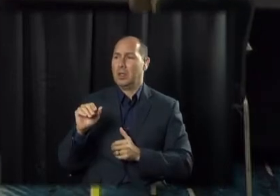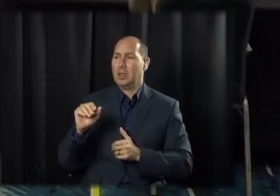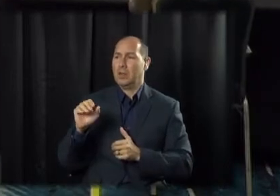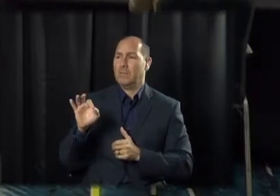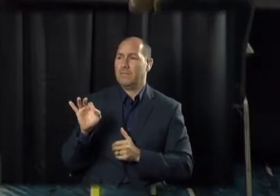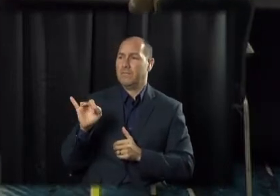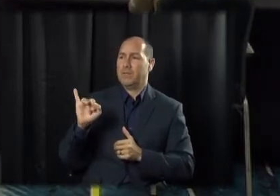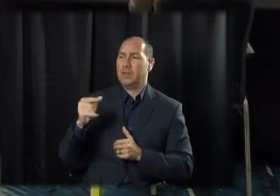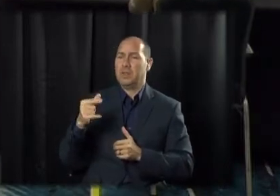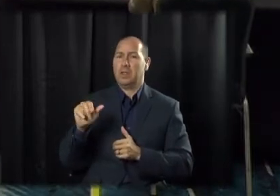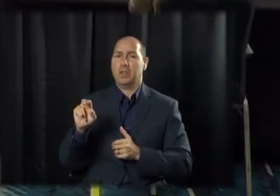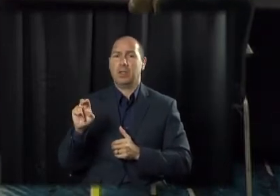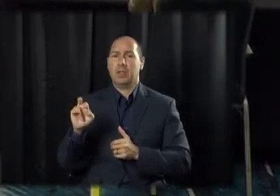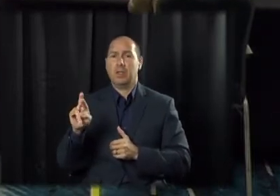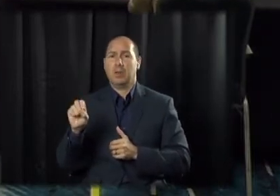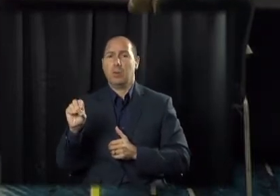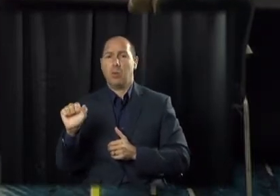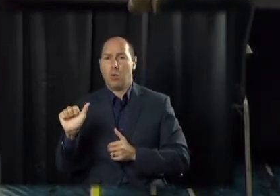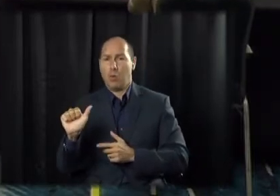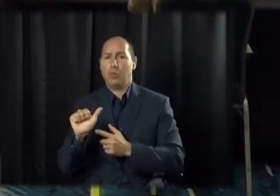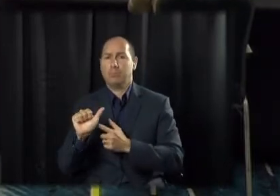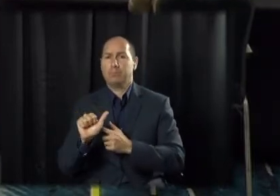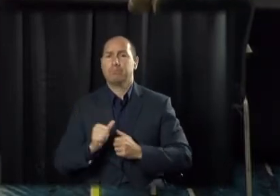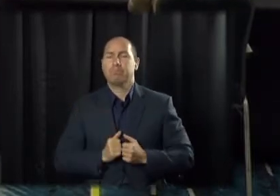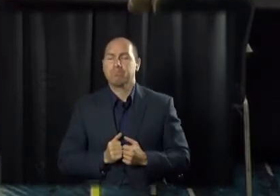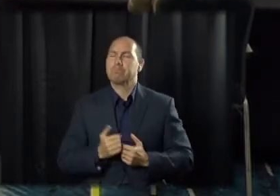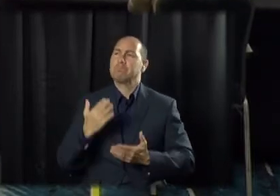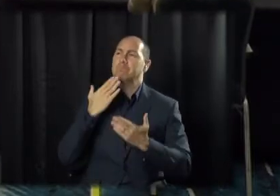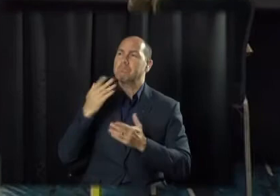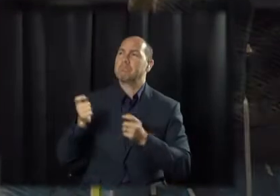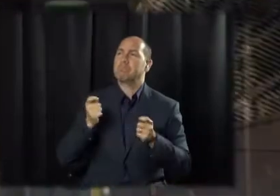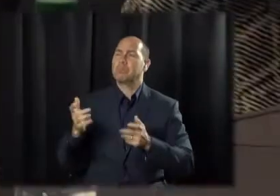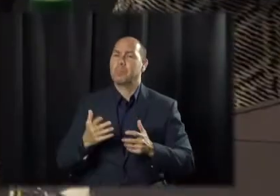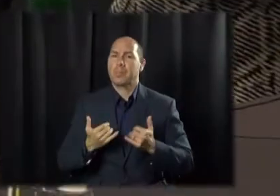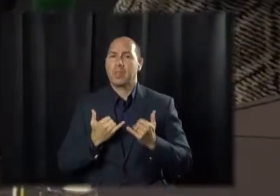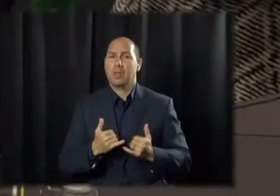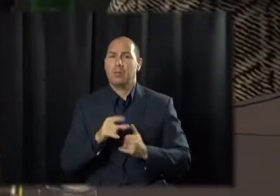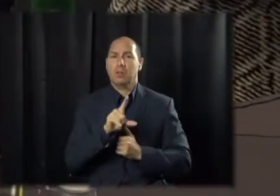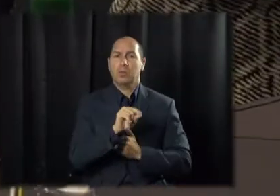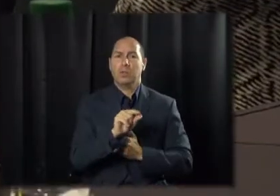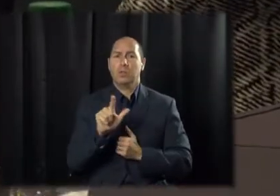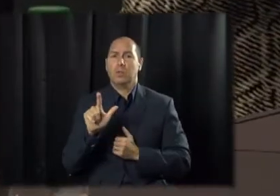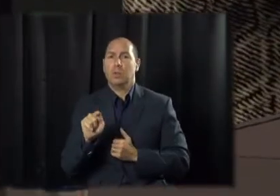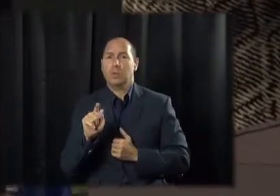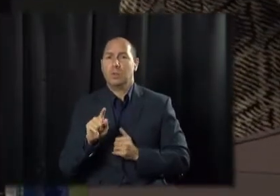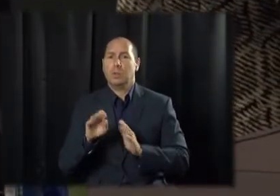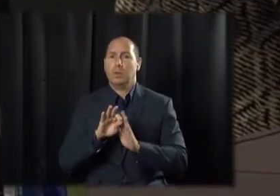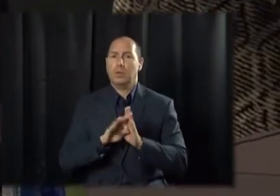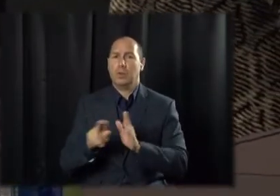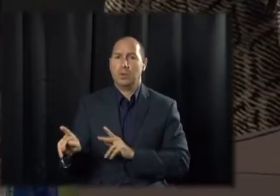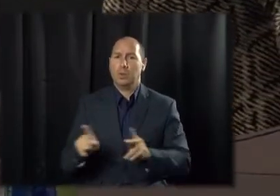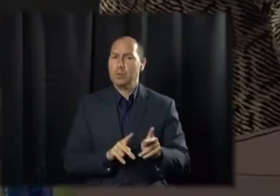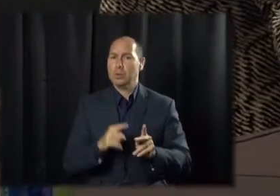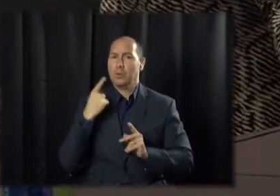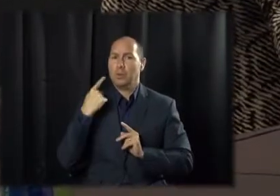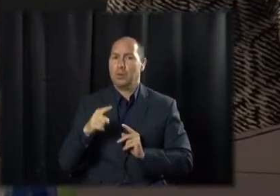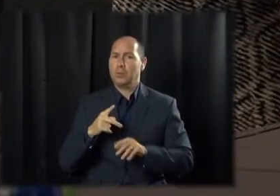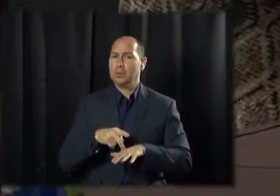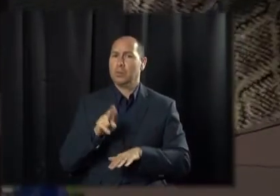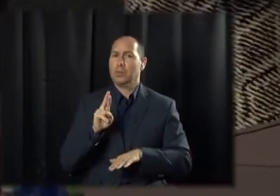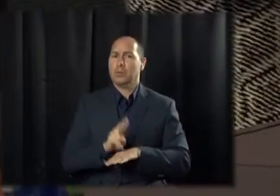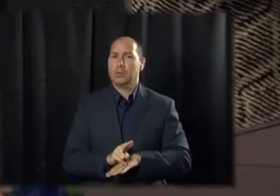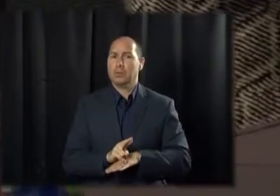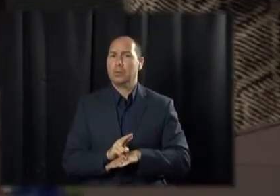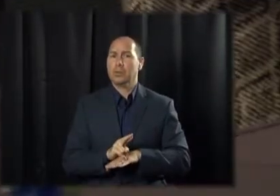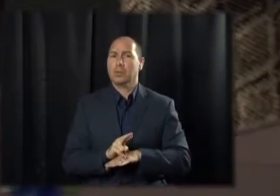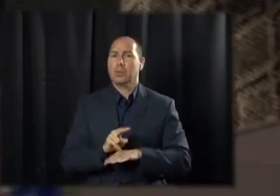Thank you, Mr. Chairman. We now present for your consideration the 2021 fiscal plan for the Puerto Rico Aqueduct and Sewer Authority, better known